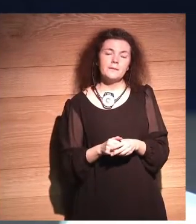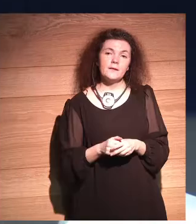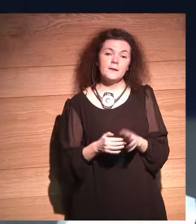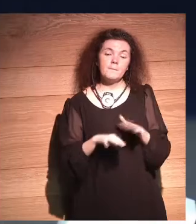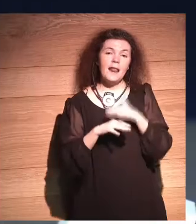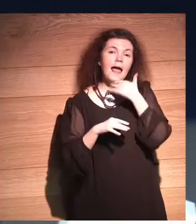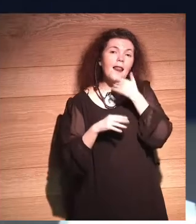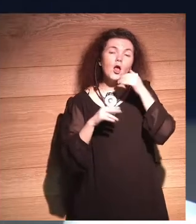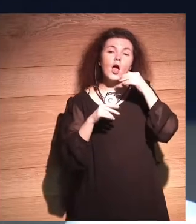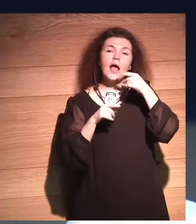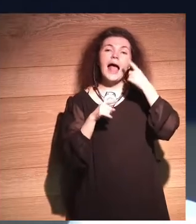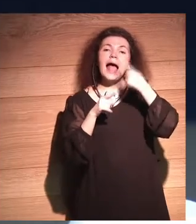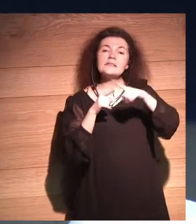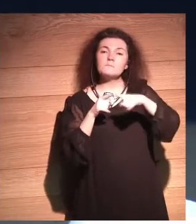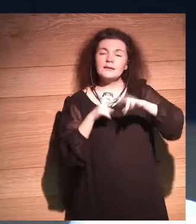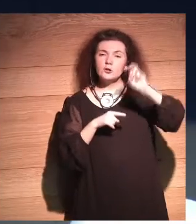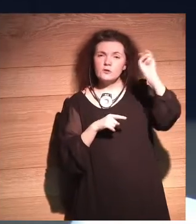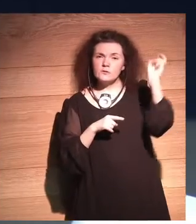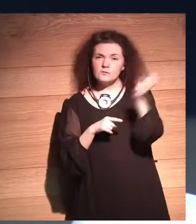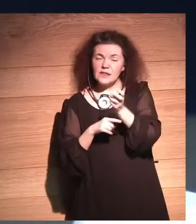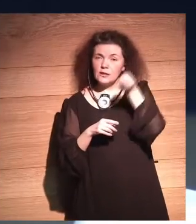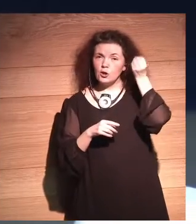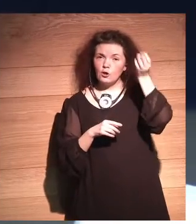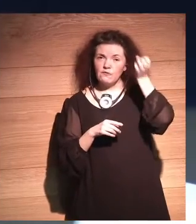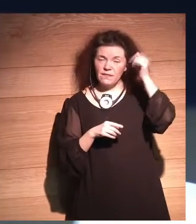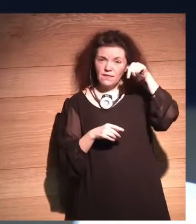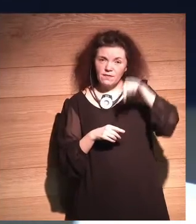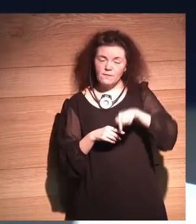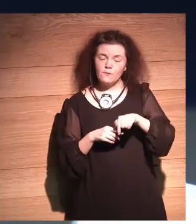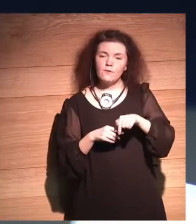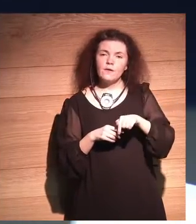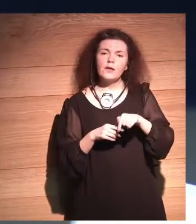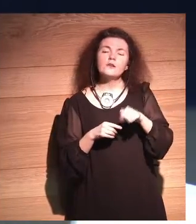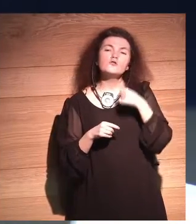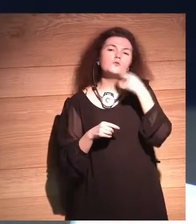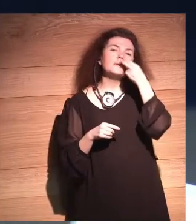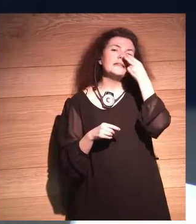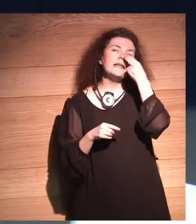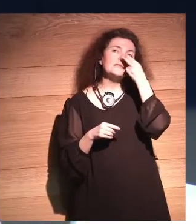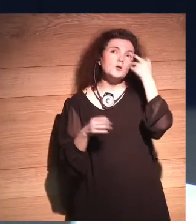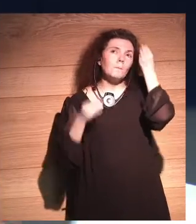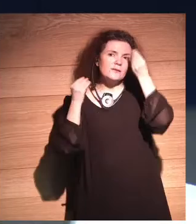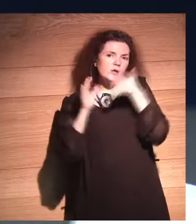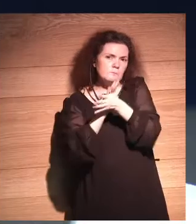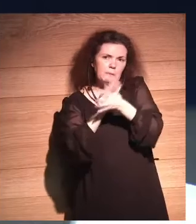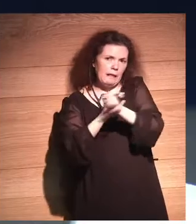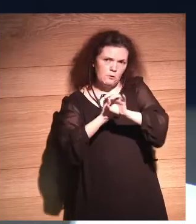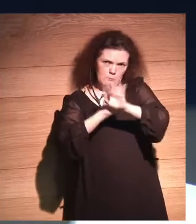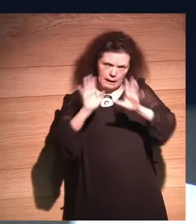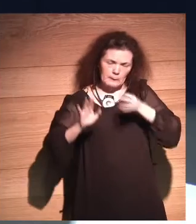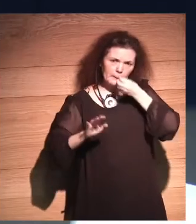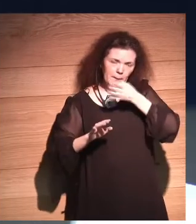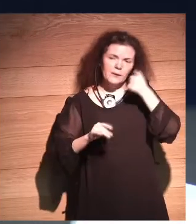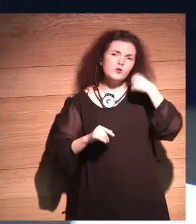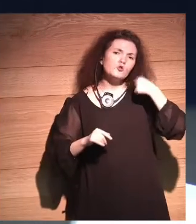through streaming, you can send your questions directly to my mobile phone. But in order to comment on or